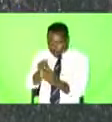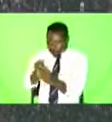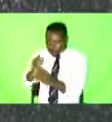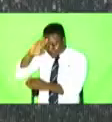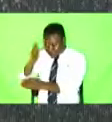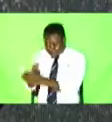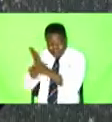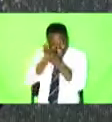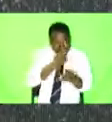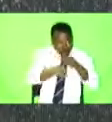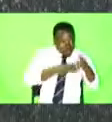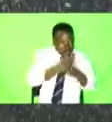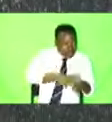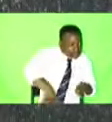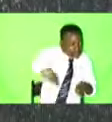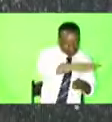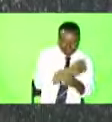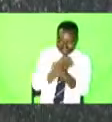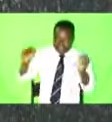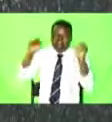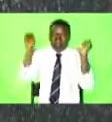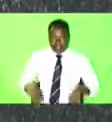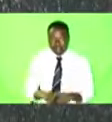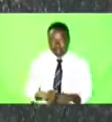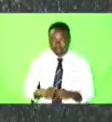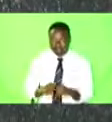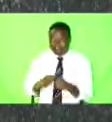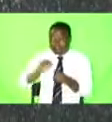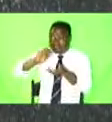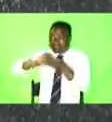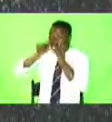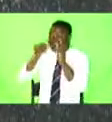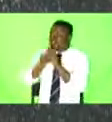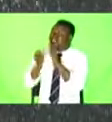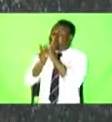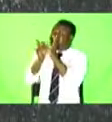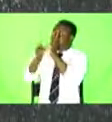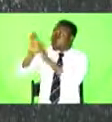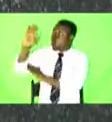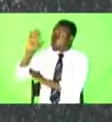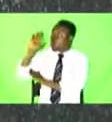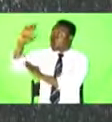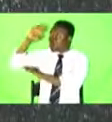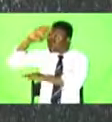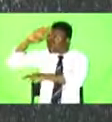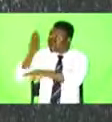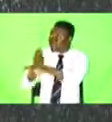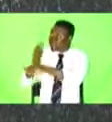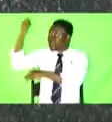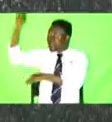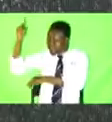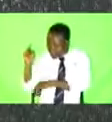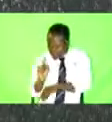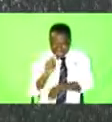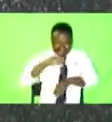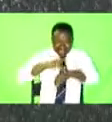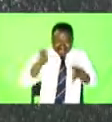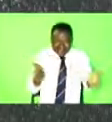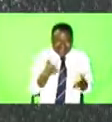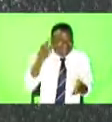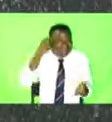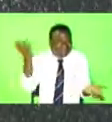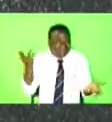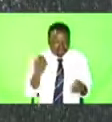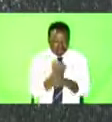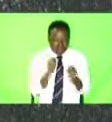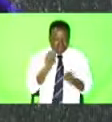and sisters, it cost God his son to save this world. So when we